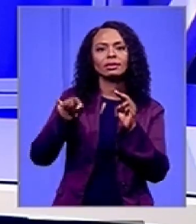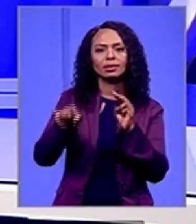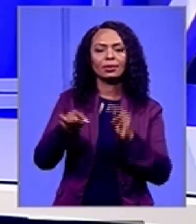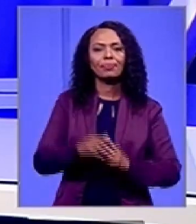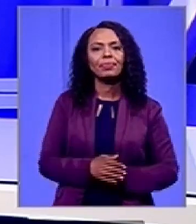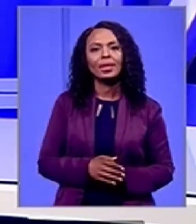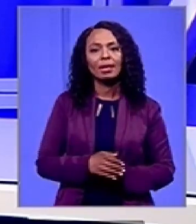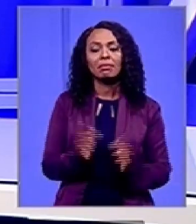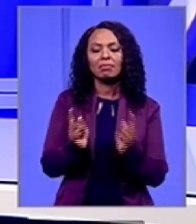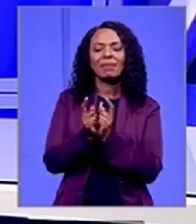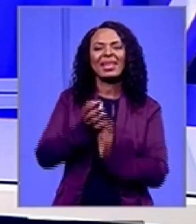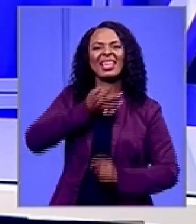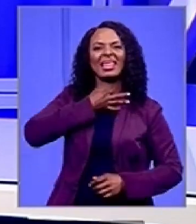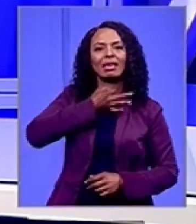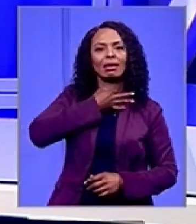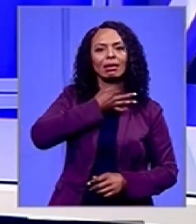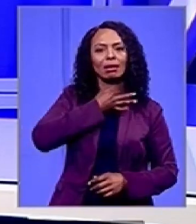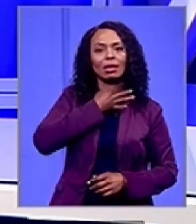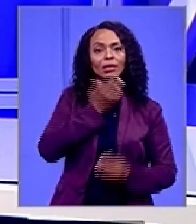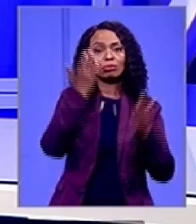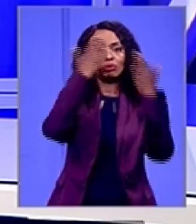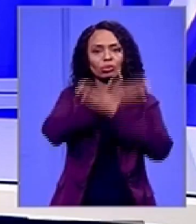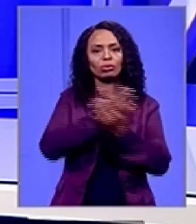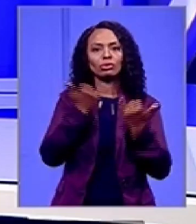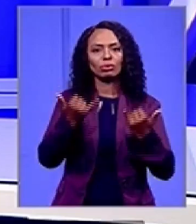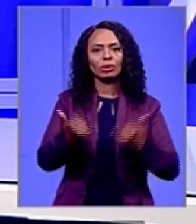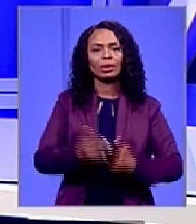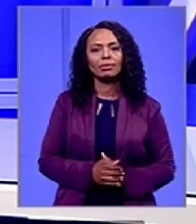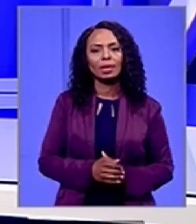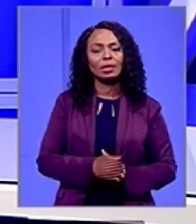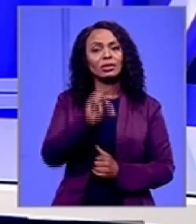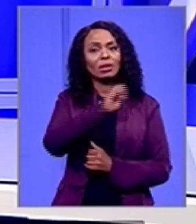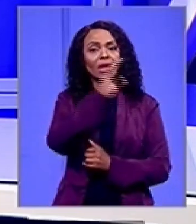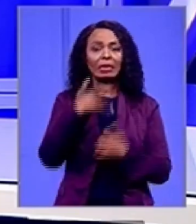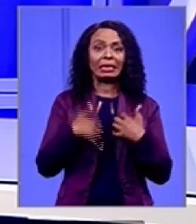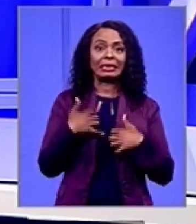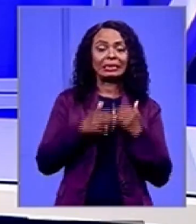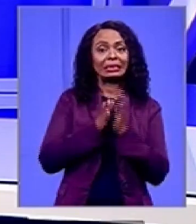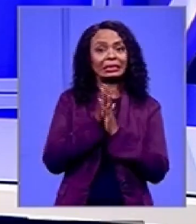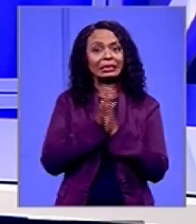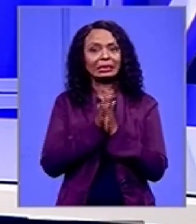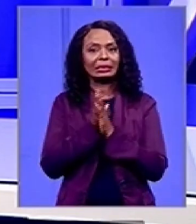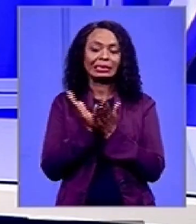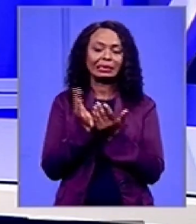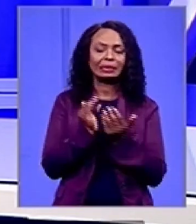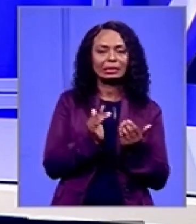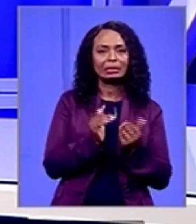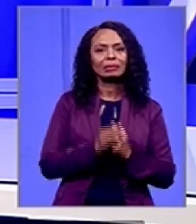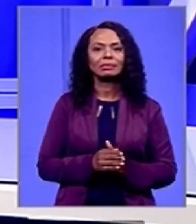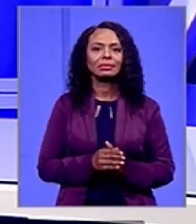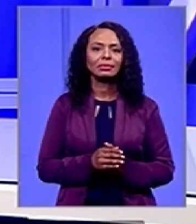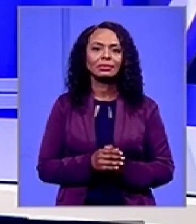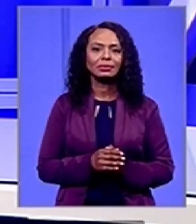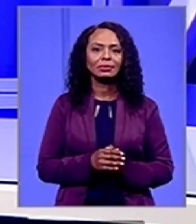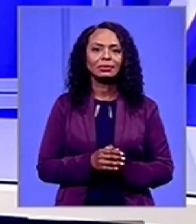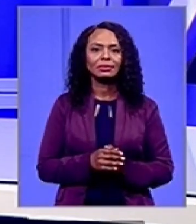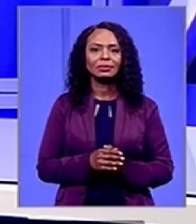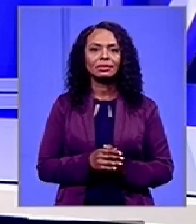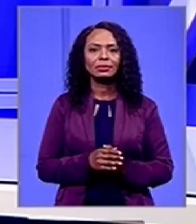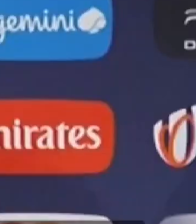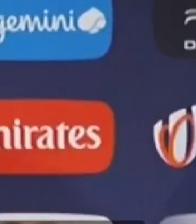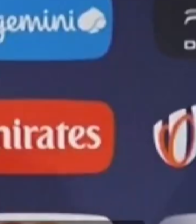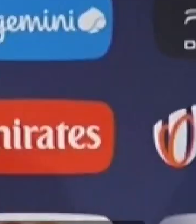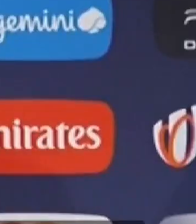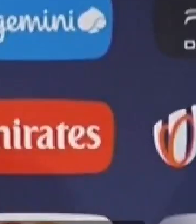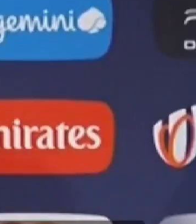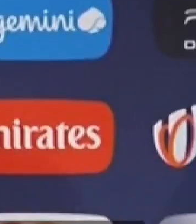France kgatlhano le England kgantele ba tshotse maAforika Borwa otlhe mo megopolong ya bona.